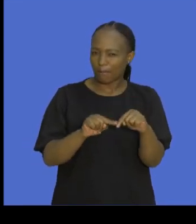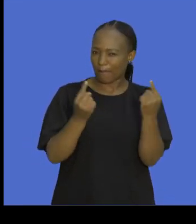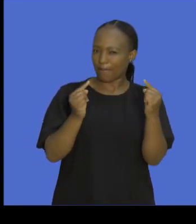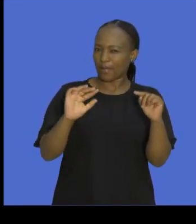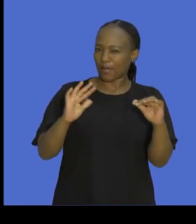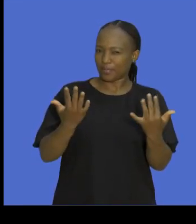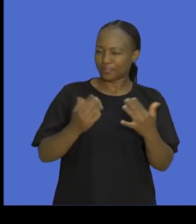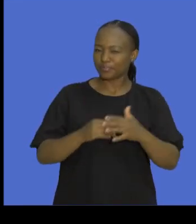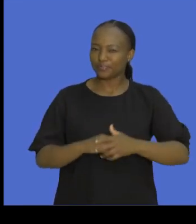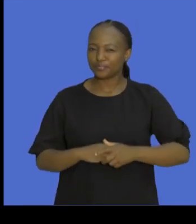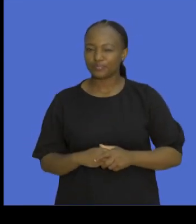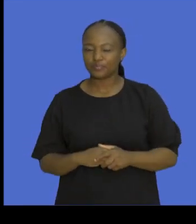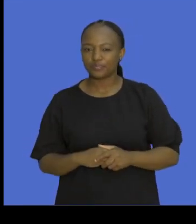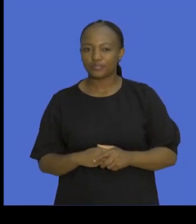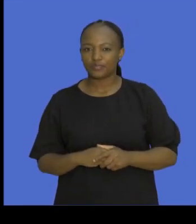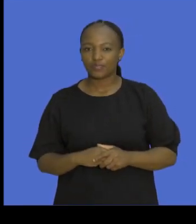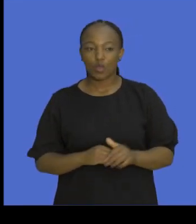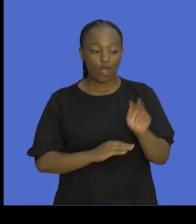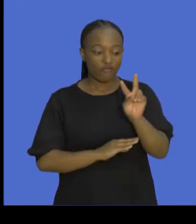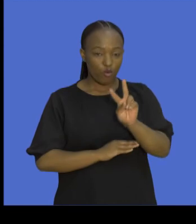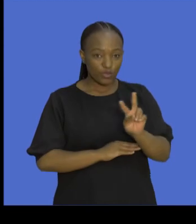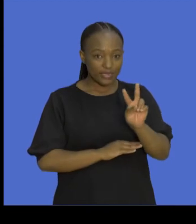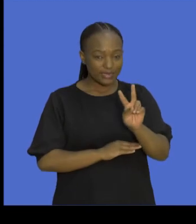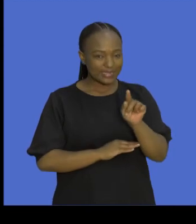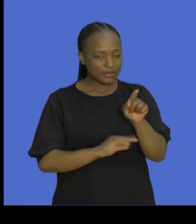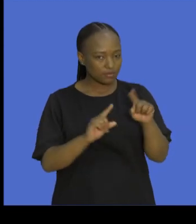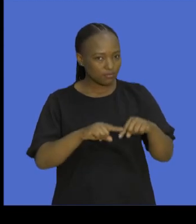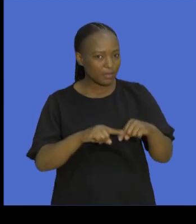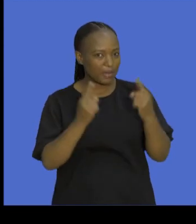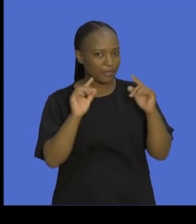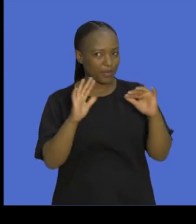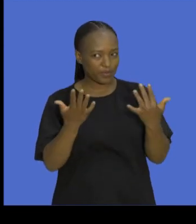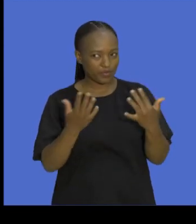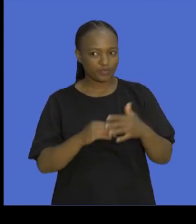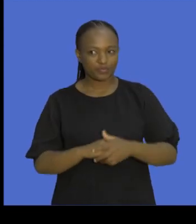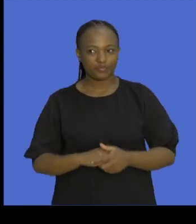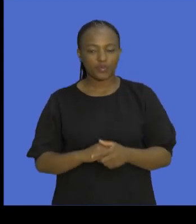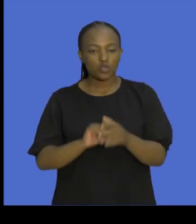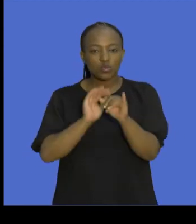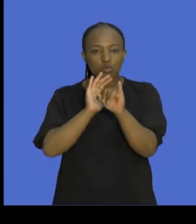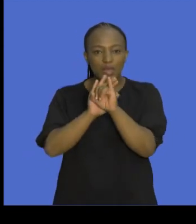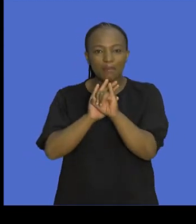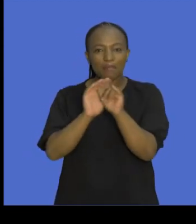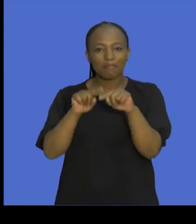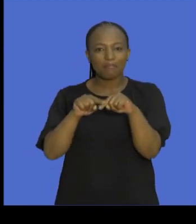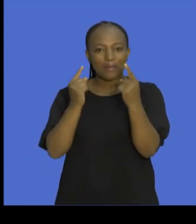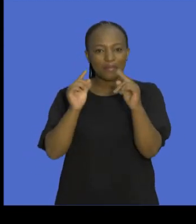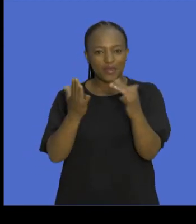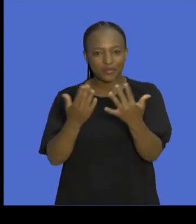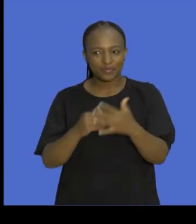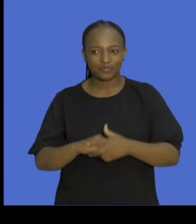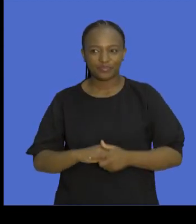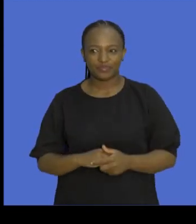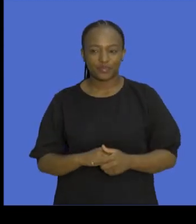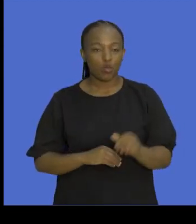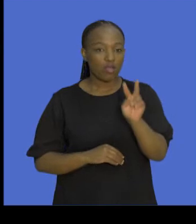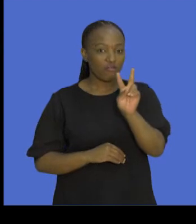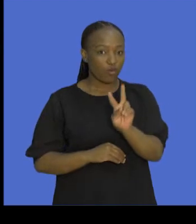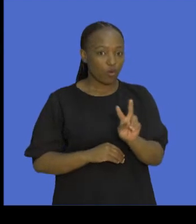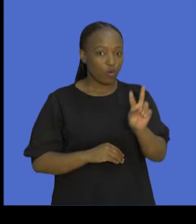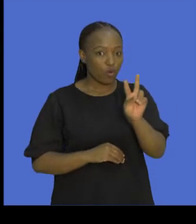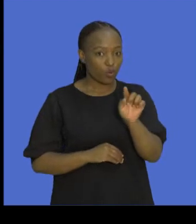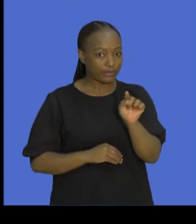potential difference, which is actually the voltage, okay? So what do you notice about the potential difference, which is the voltage,